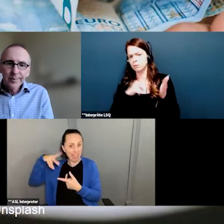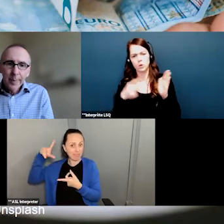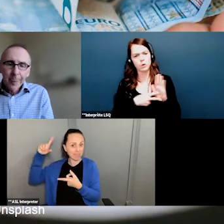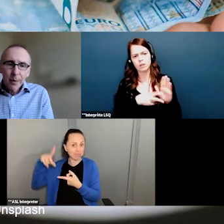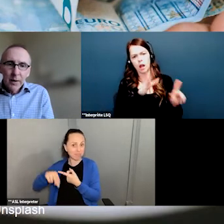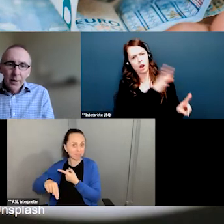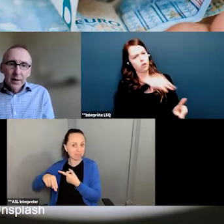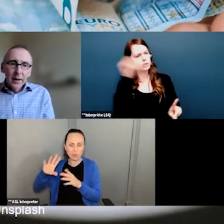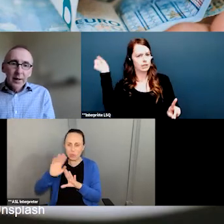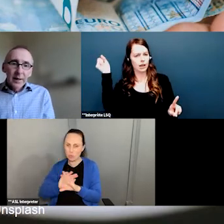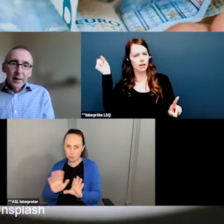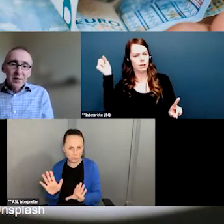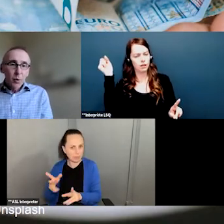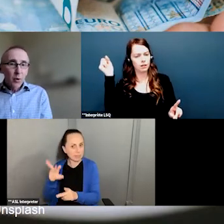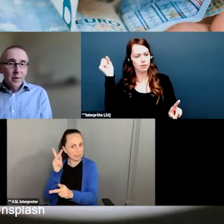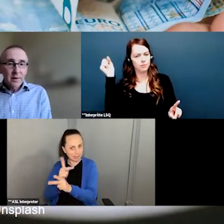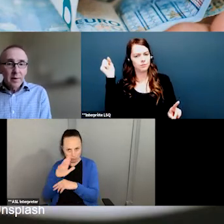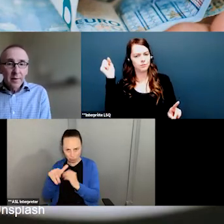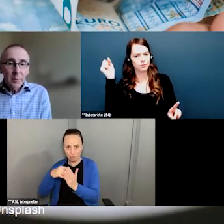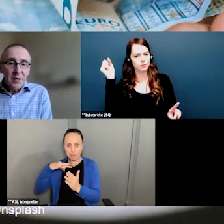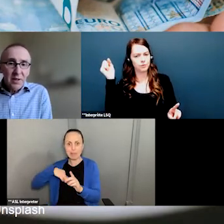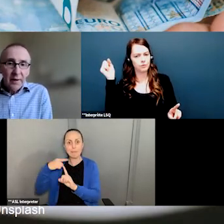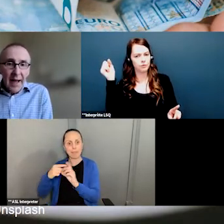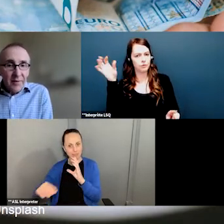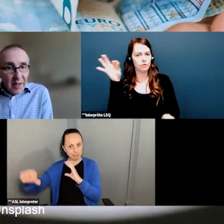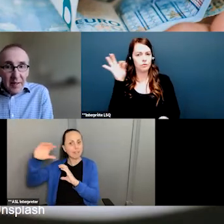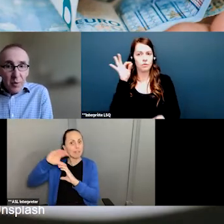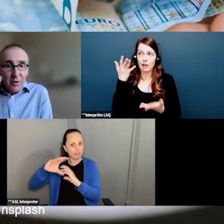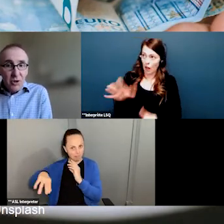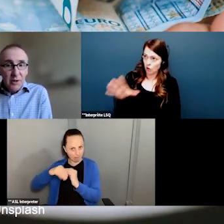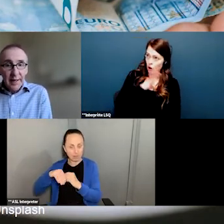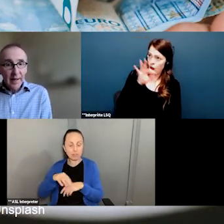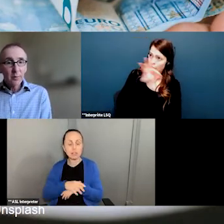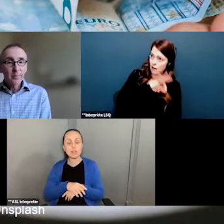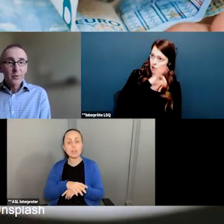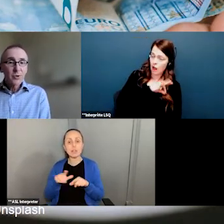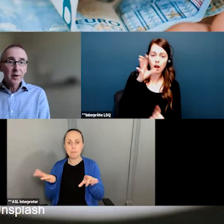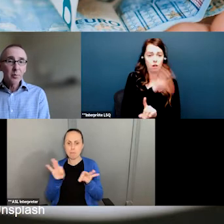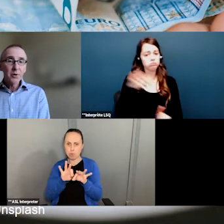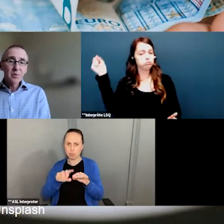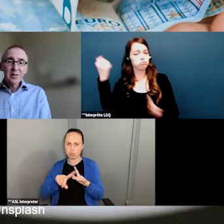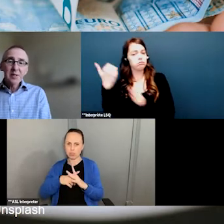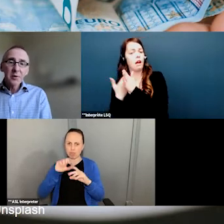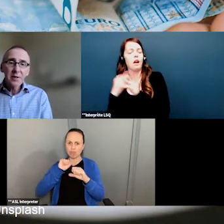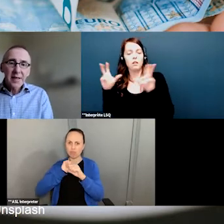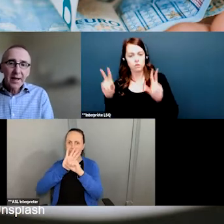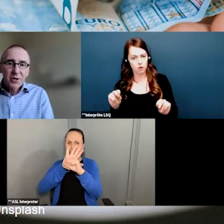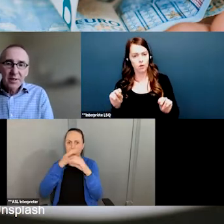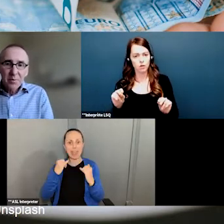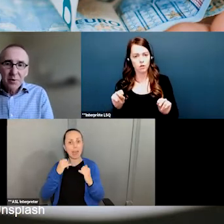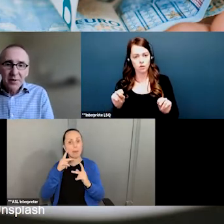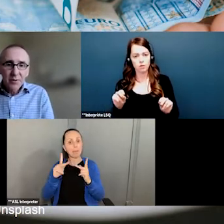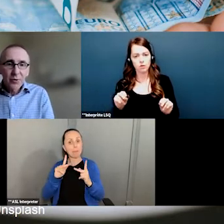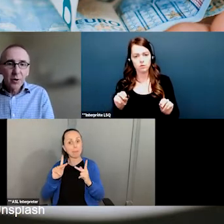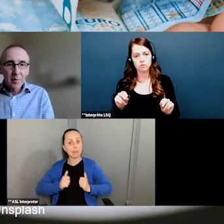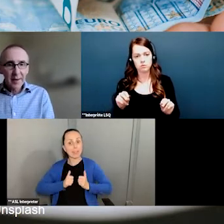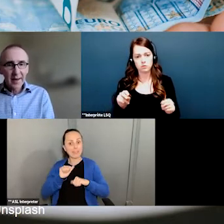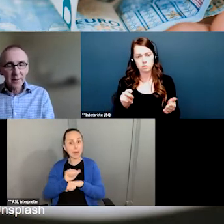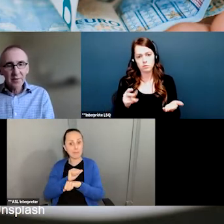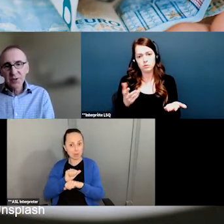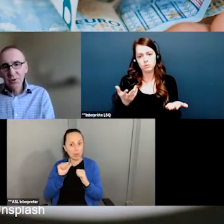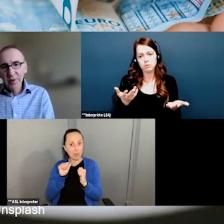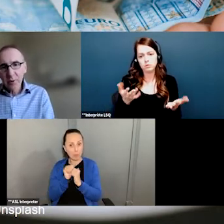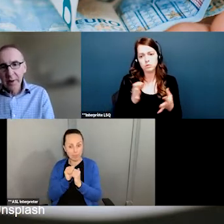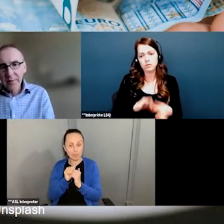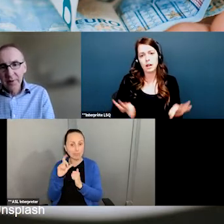have. It is important that we start advocating provincially now so that Albertans with disabilities actually experience the full